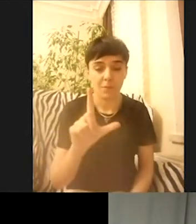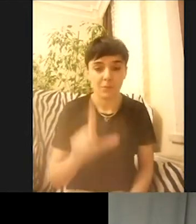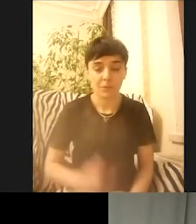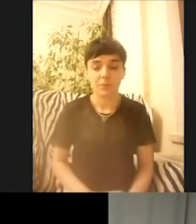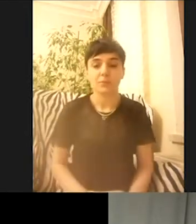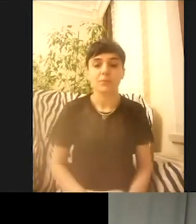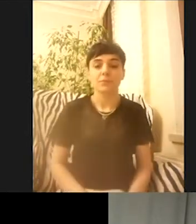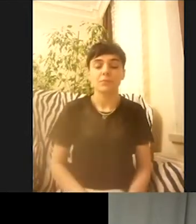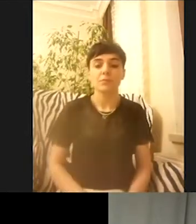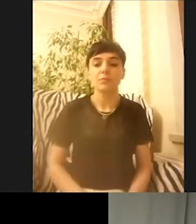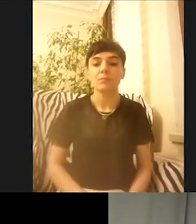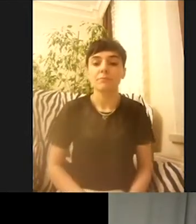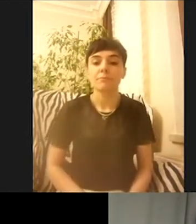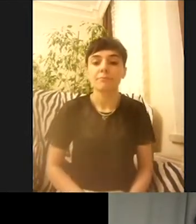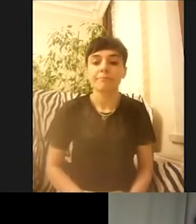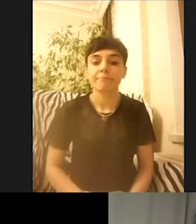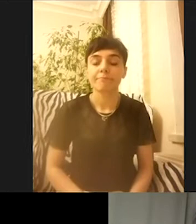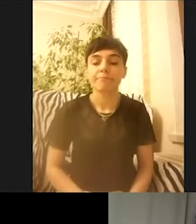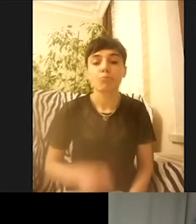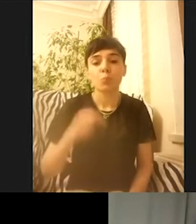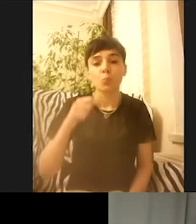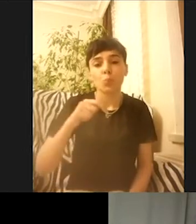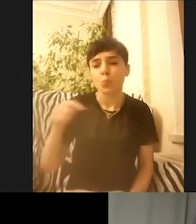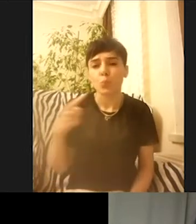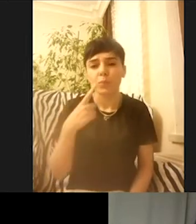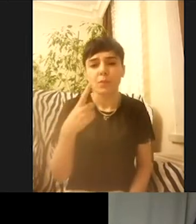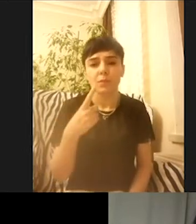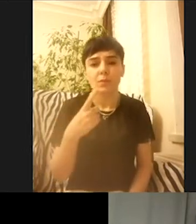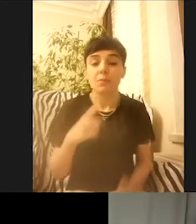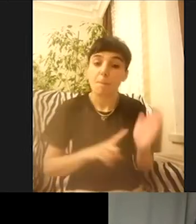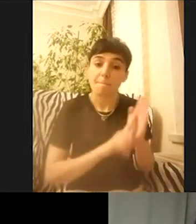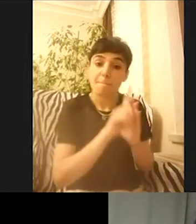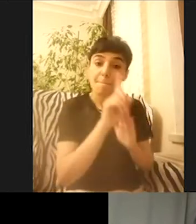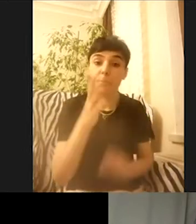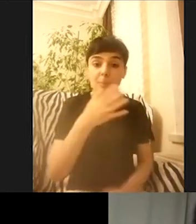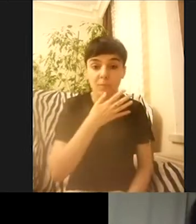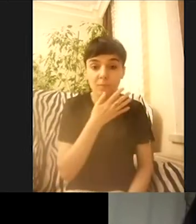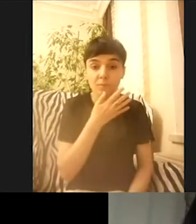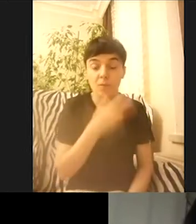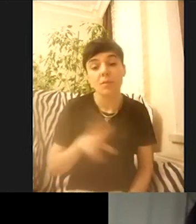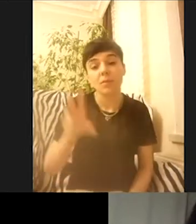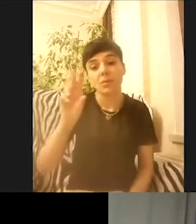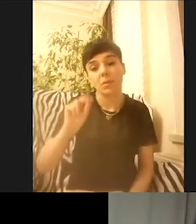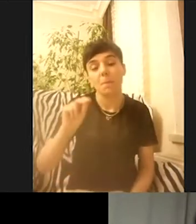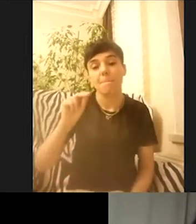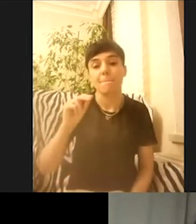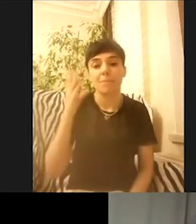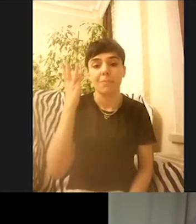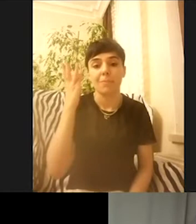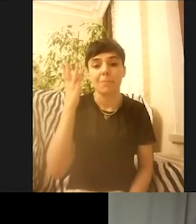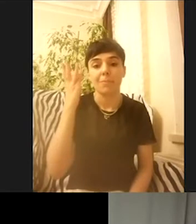obligation have to become actually the permanent or full member club after 2 years with the decision of the directorship. Although our